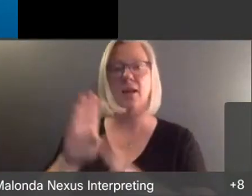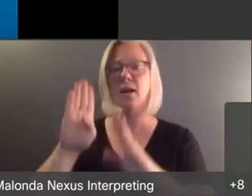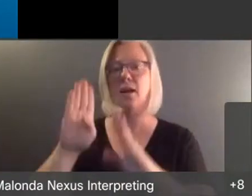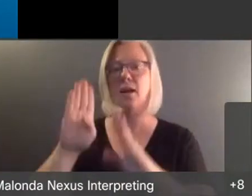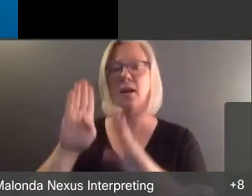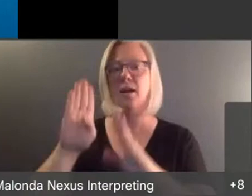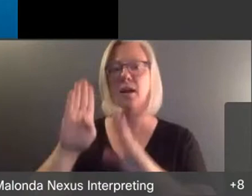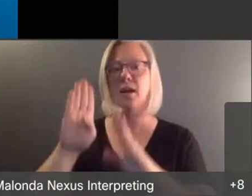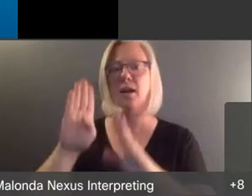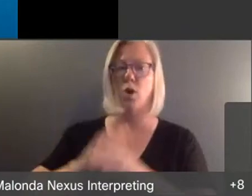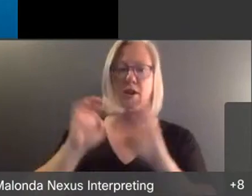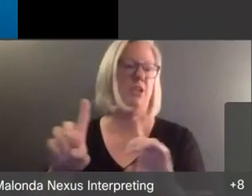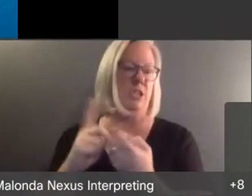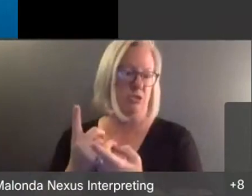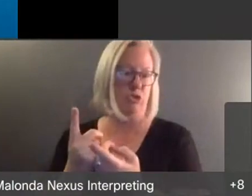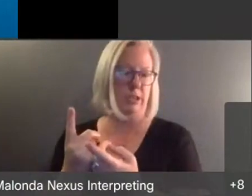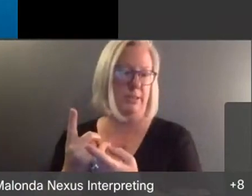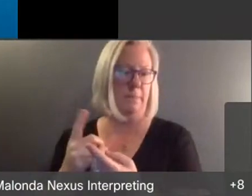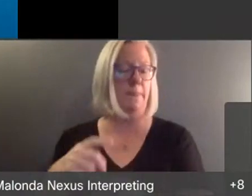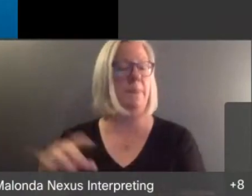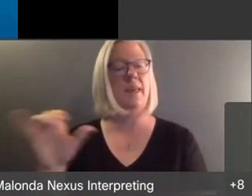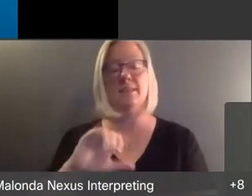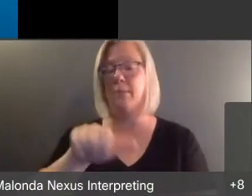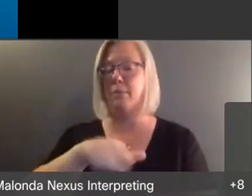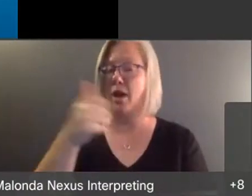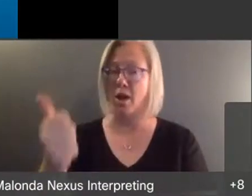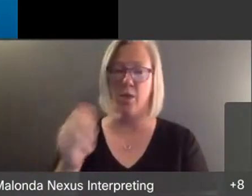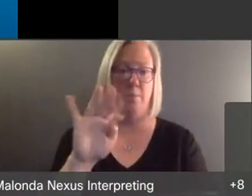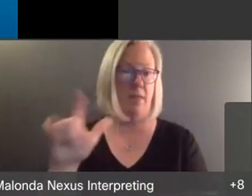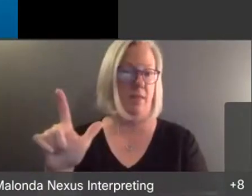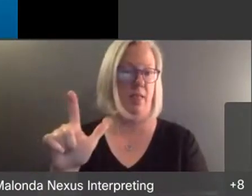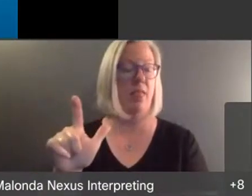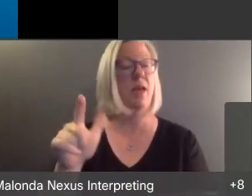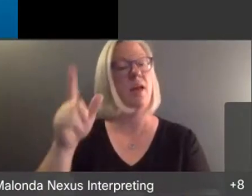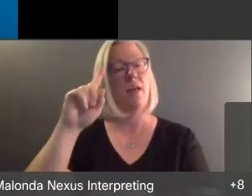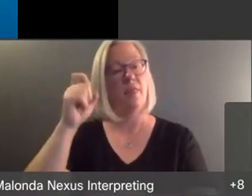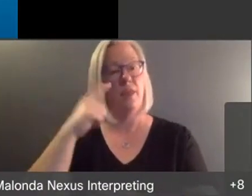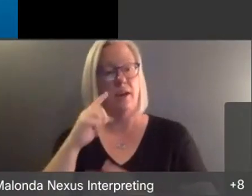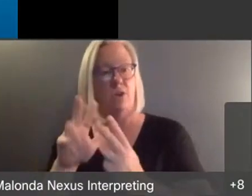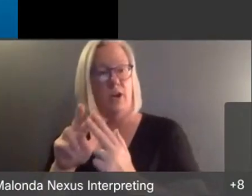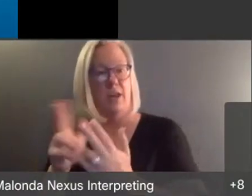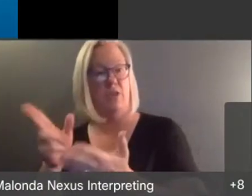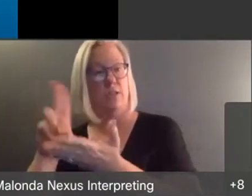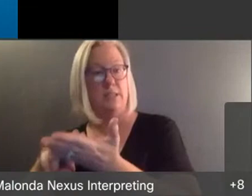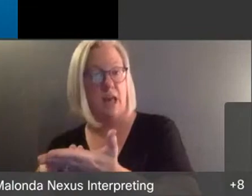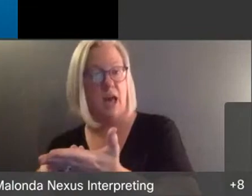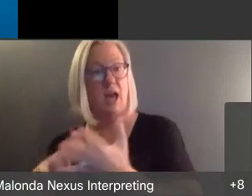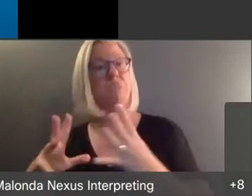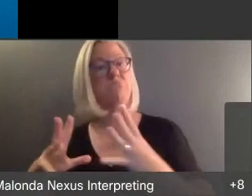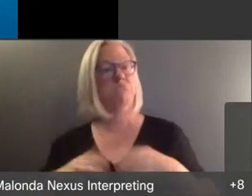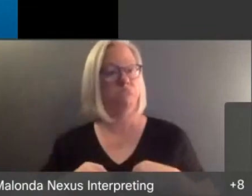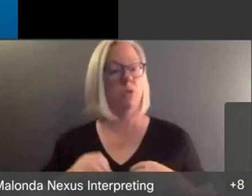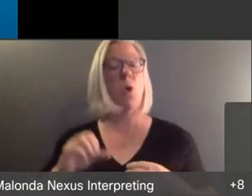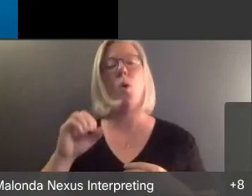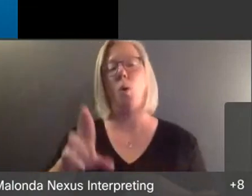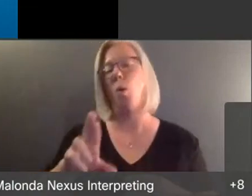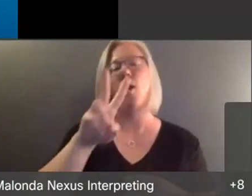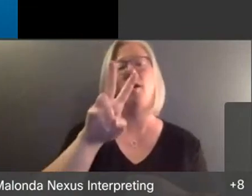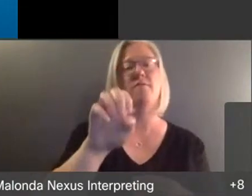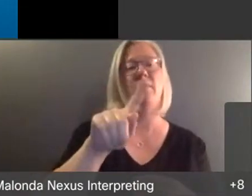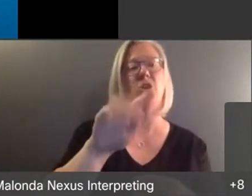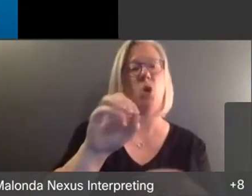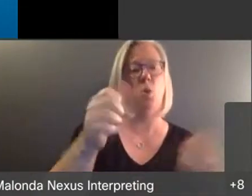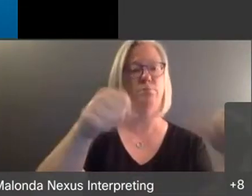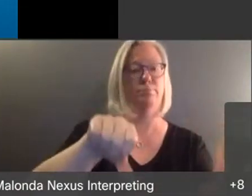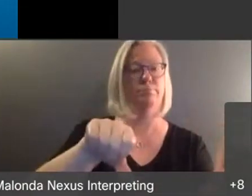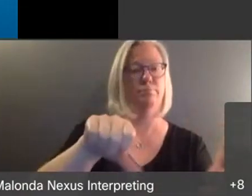districts. Then, just like other bills, the governor will either sign, veto, or allow the bill to become law without signature. And